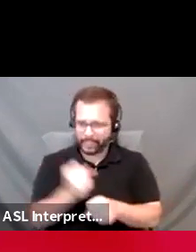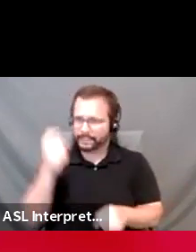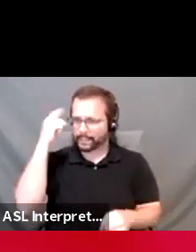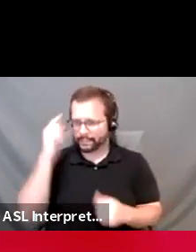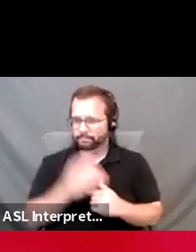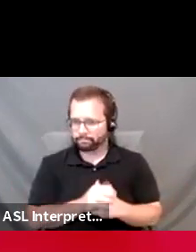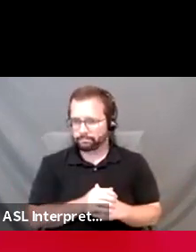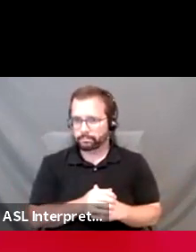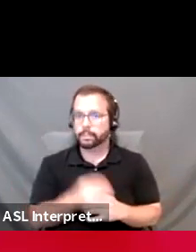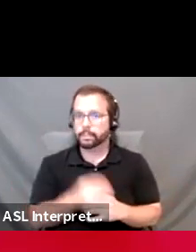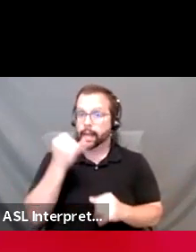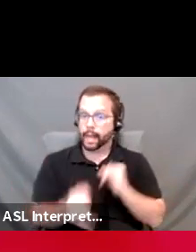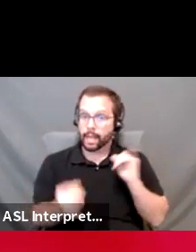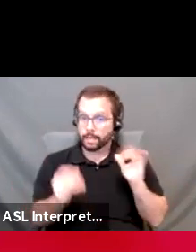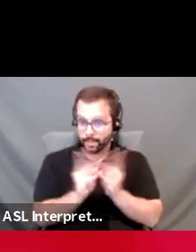last time.